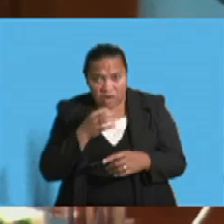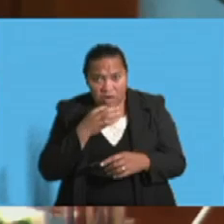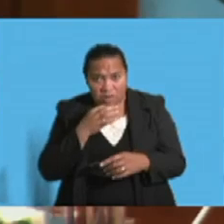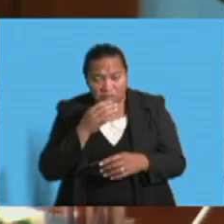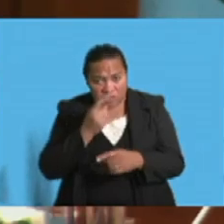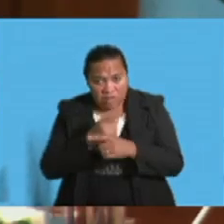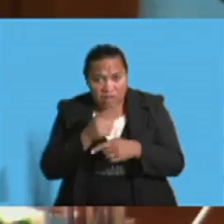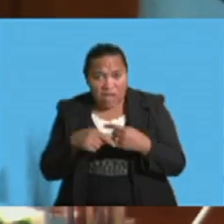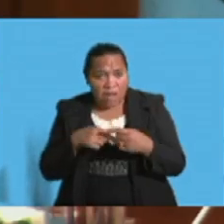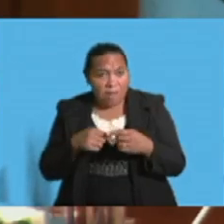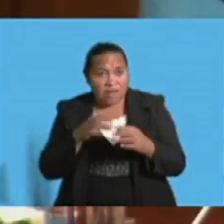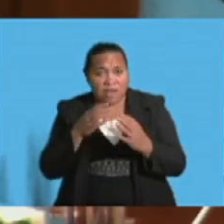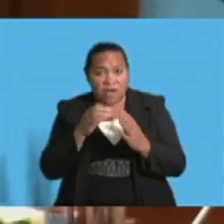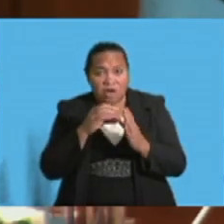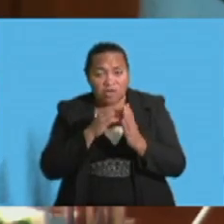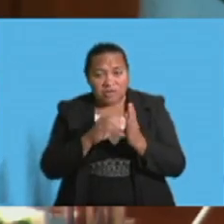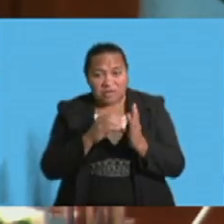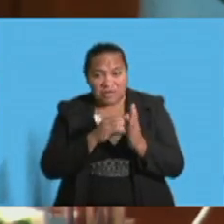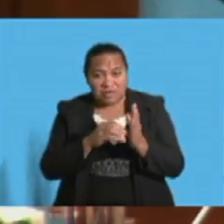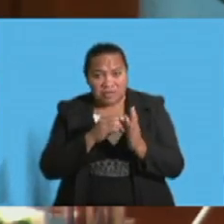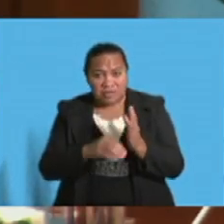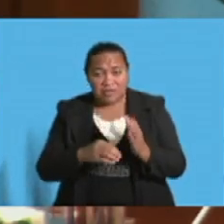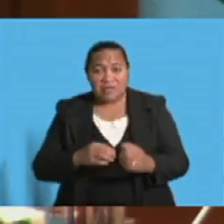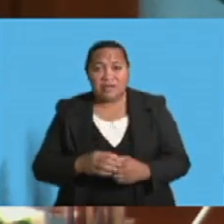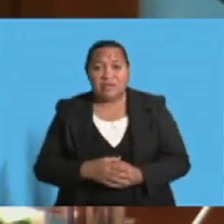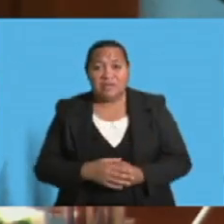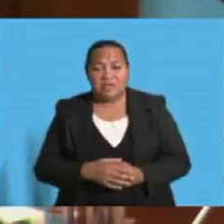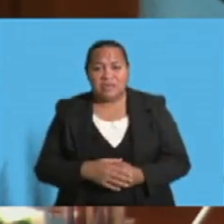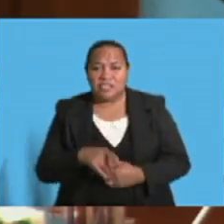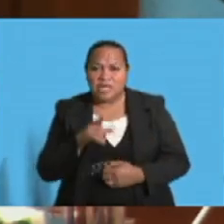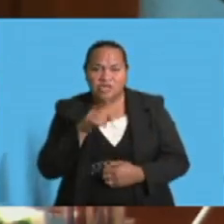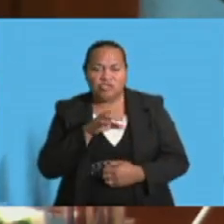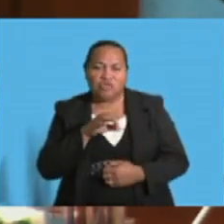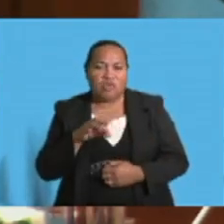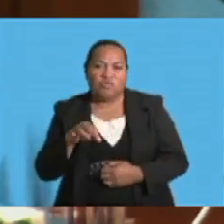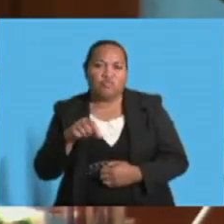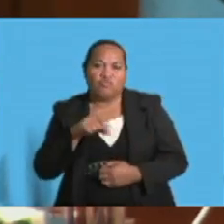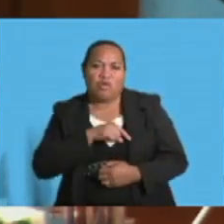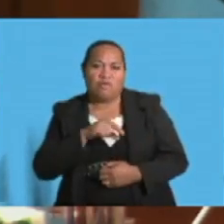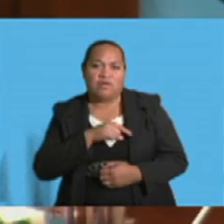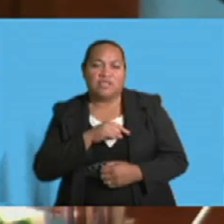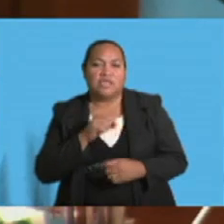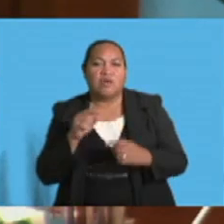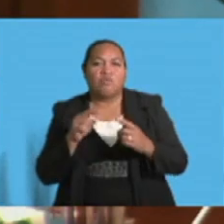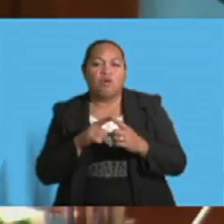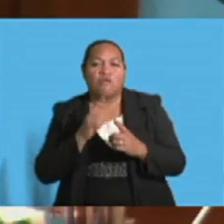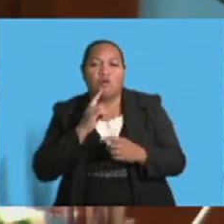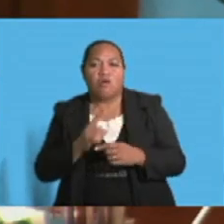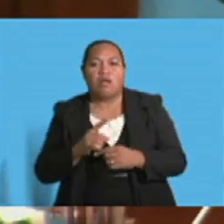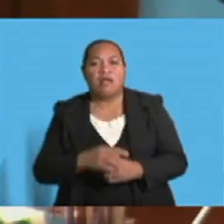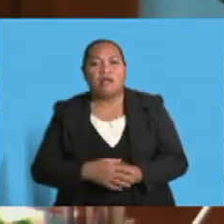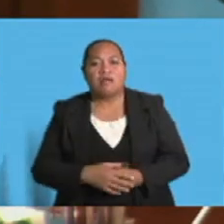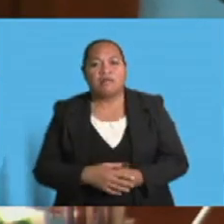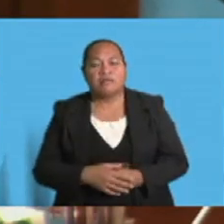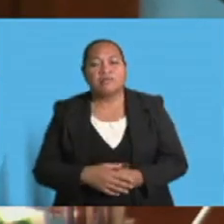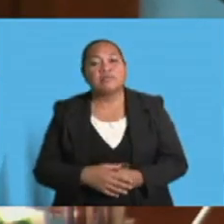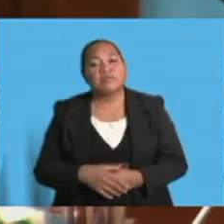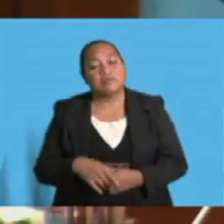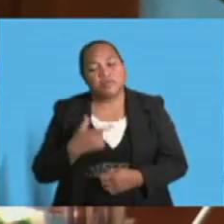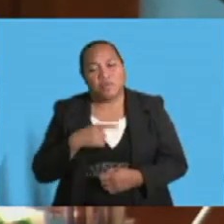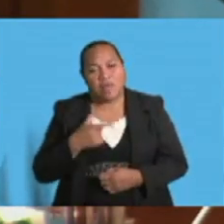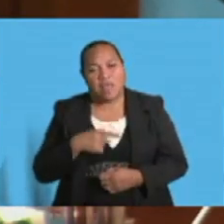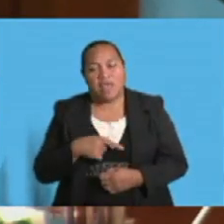the Minister for Economy, and that does not qualify under the point of order process. And therefore,